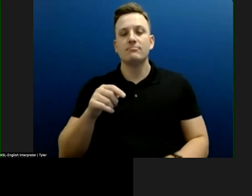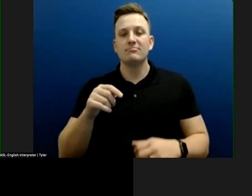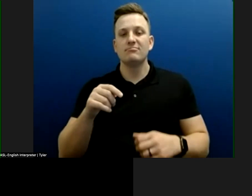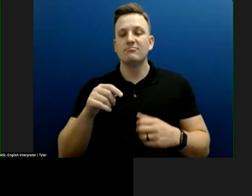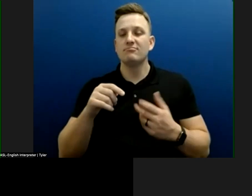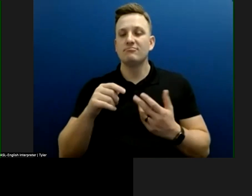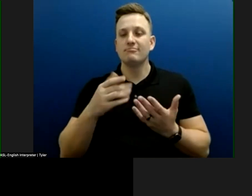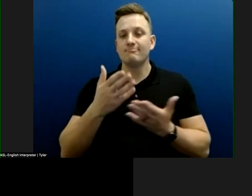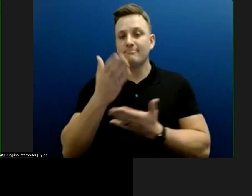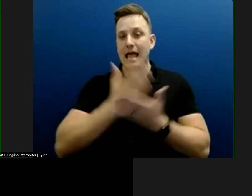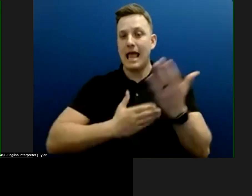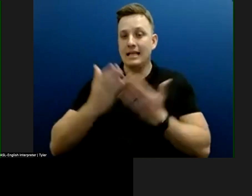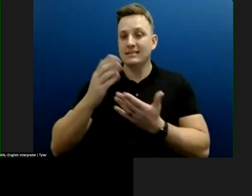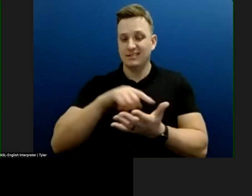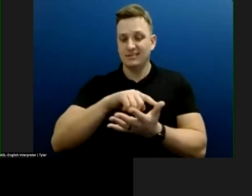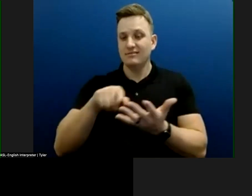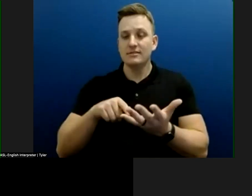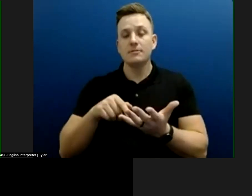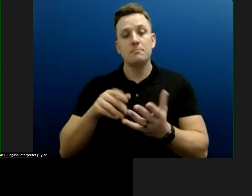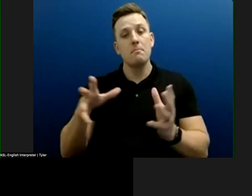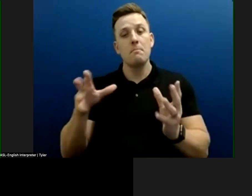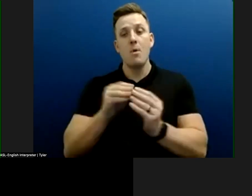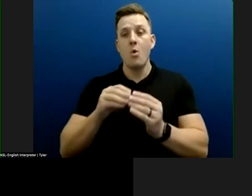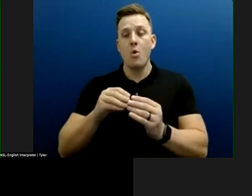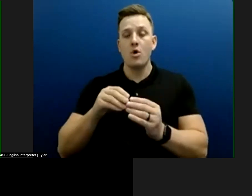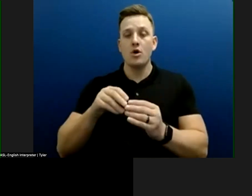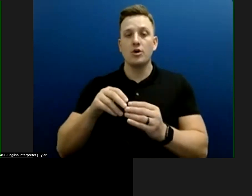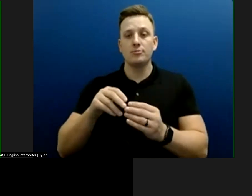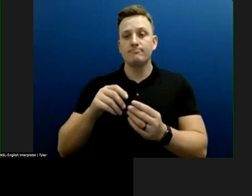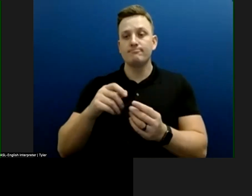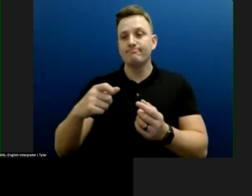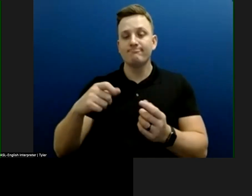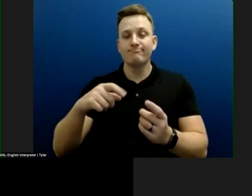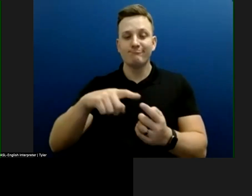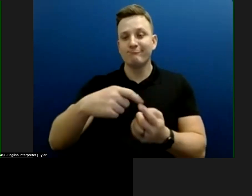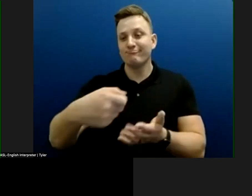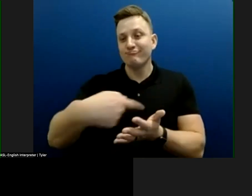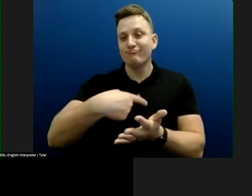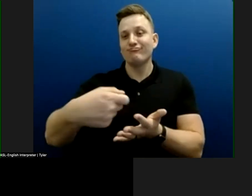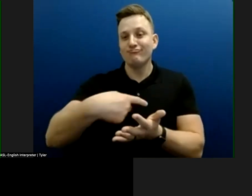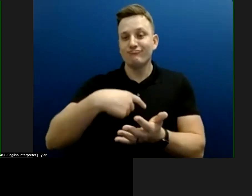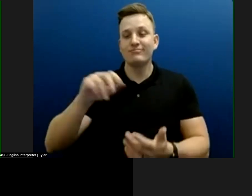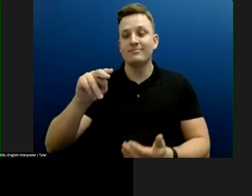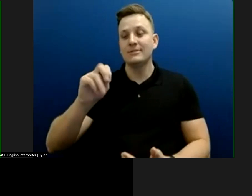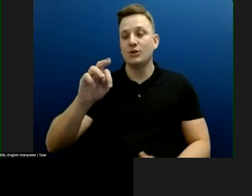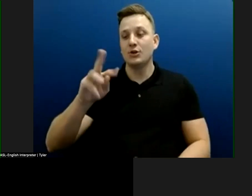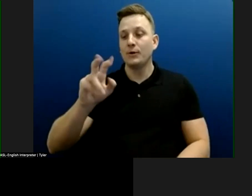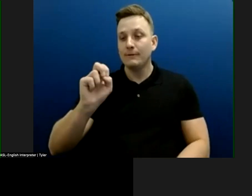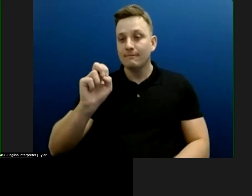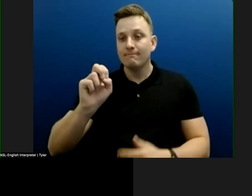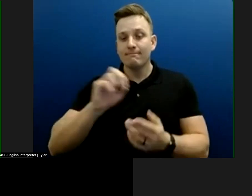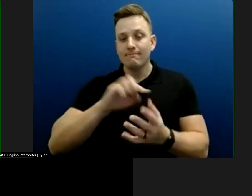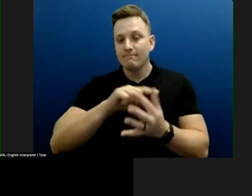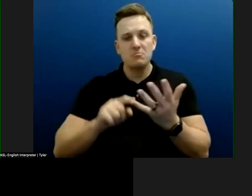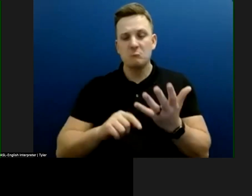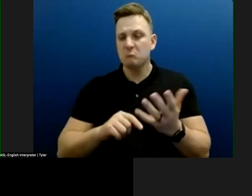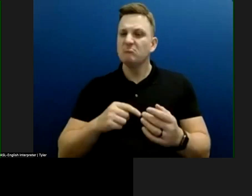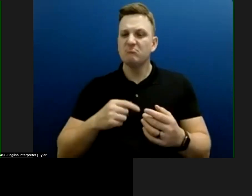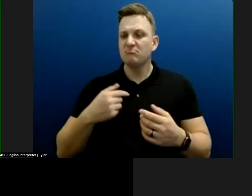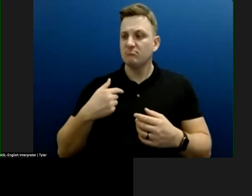receptors, nerve endings in her fingers than perhaps me, but what she might have